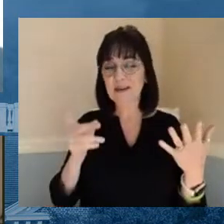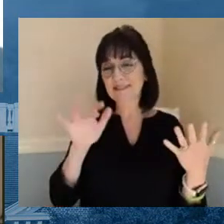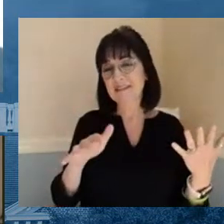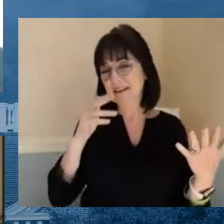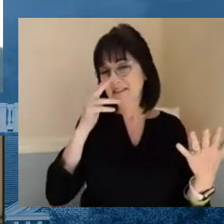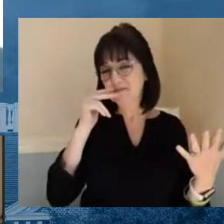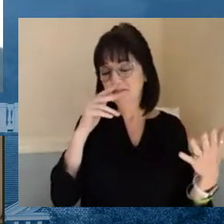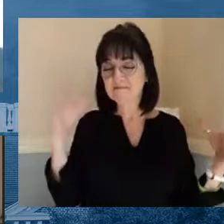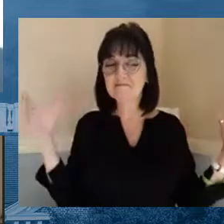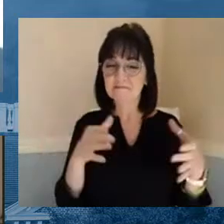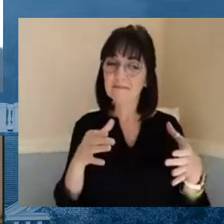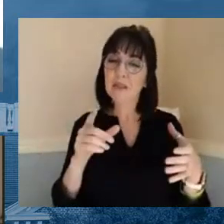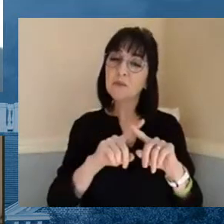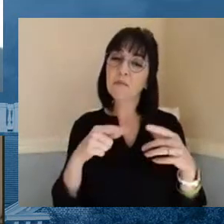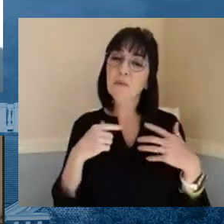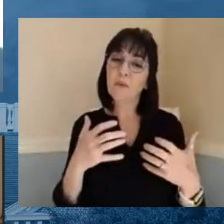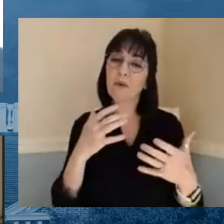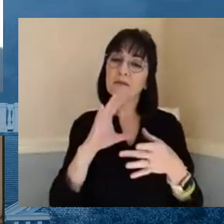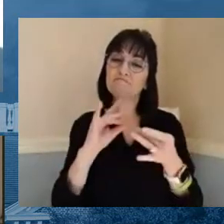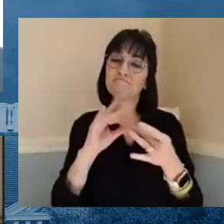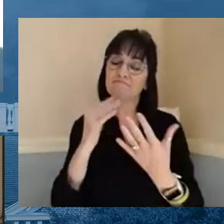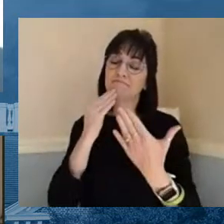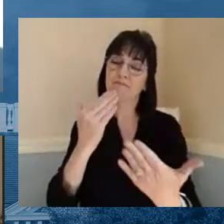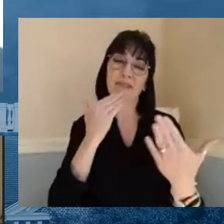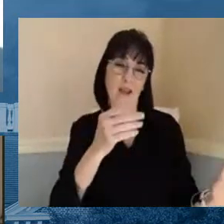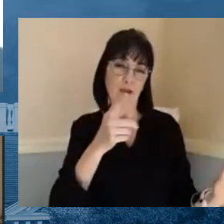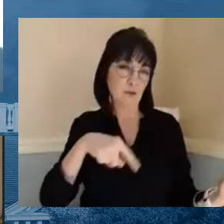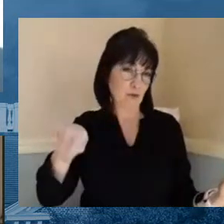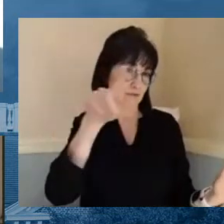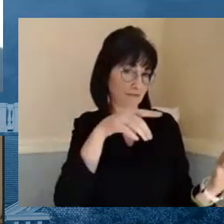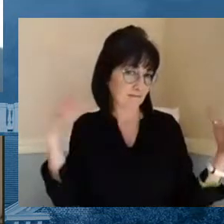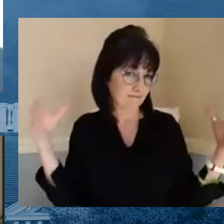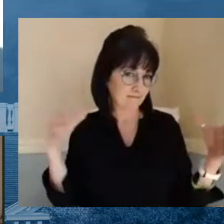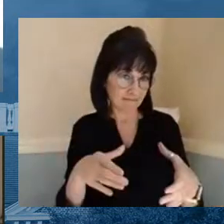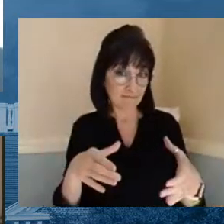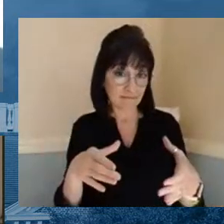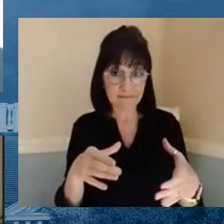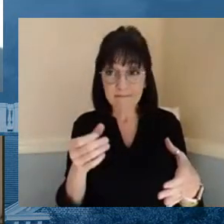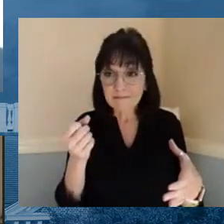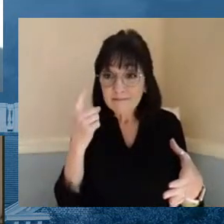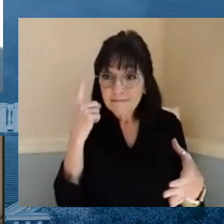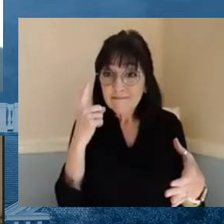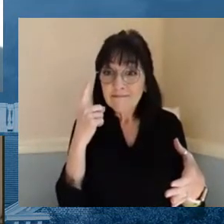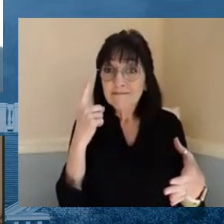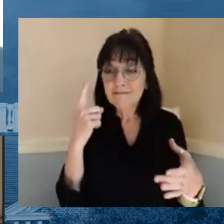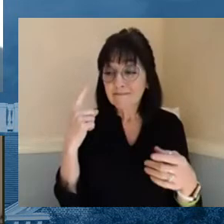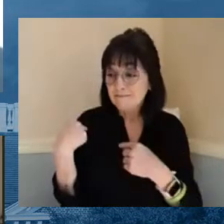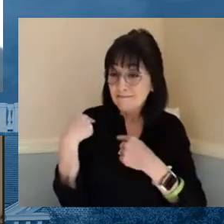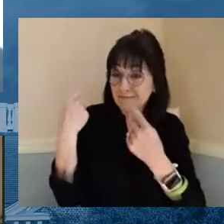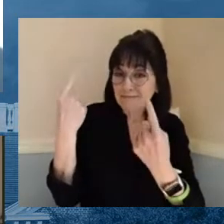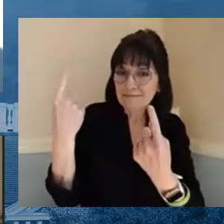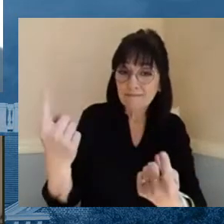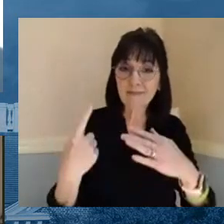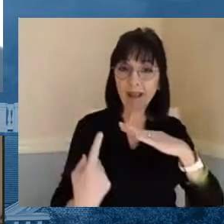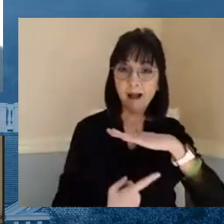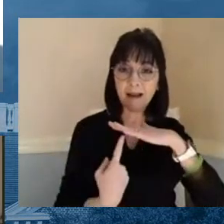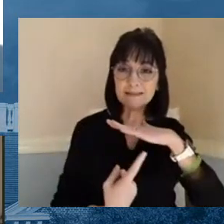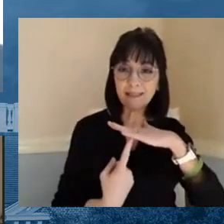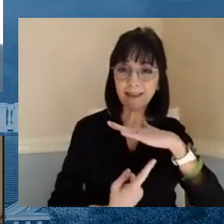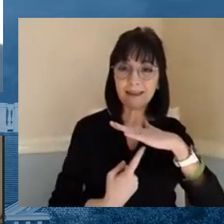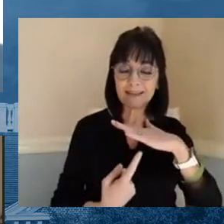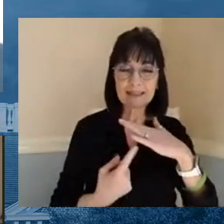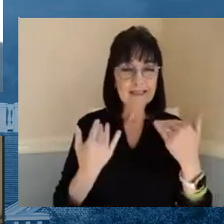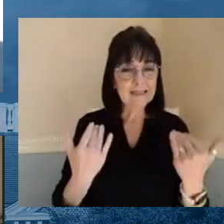joining us today. It's a pleasure to see folks because, we've been scattered and isolated for a long time and things are